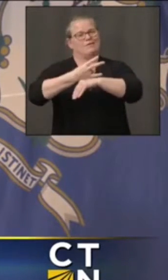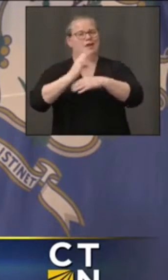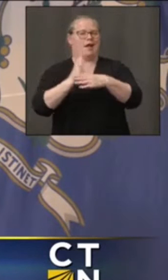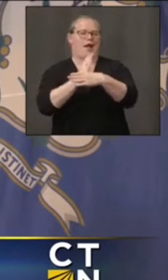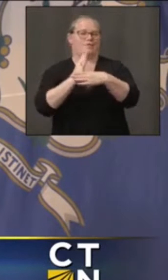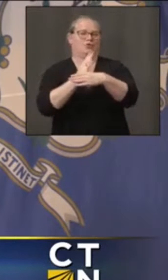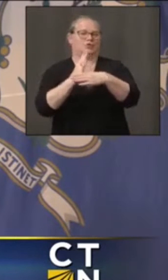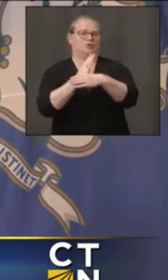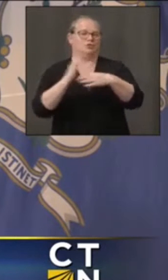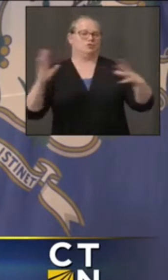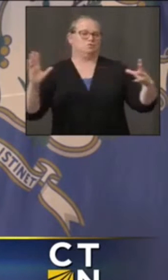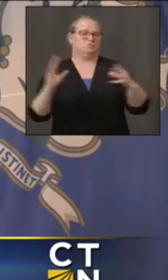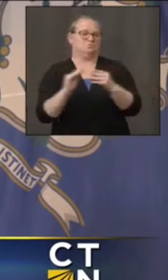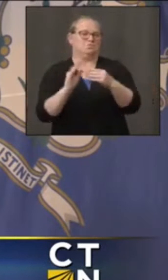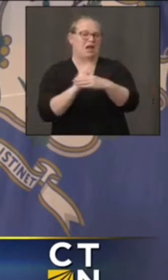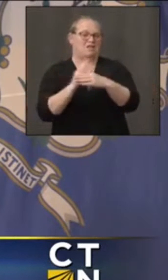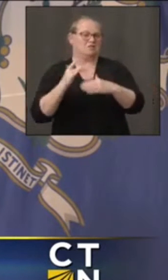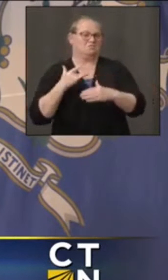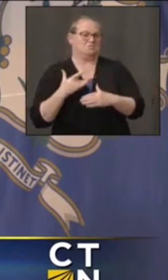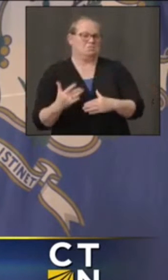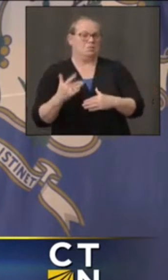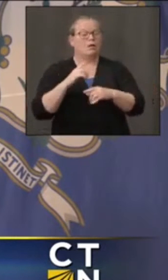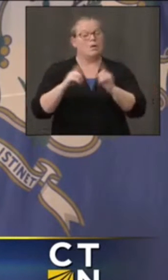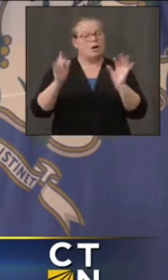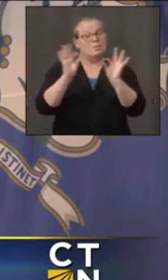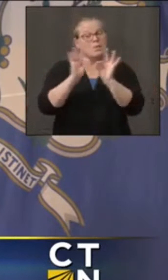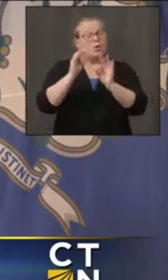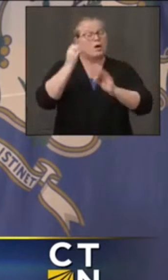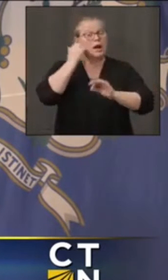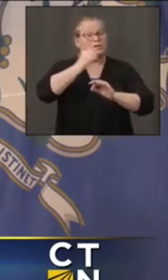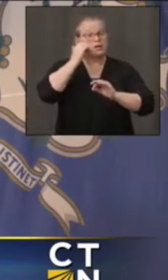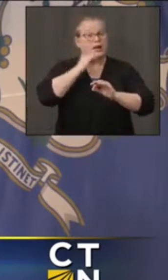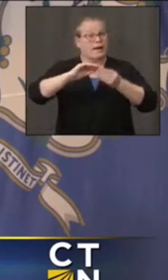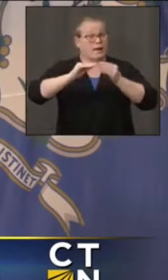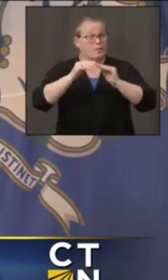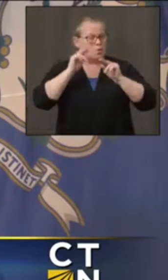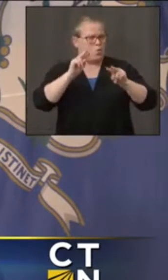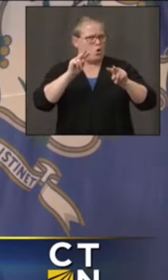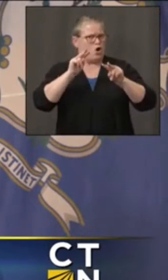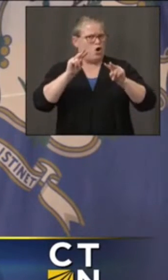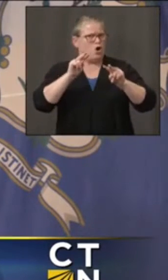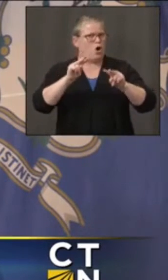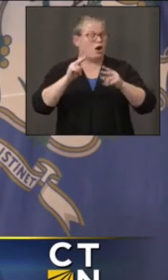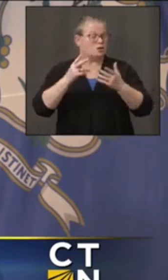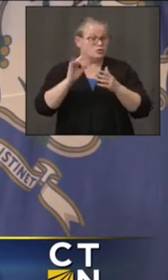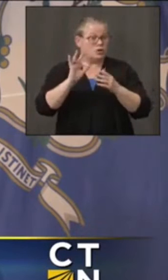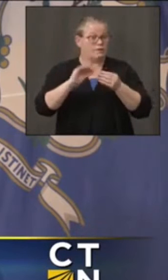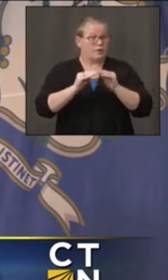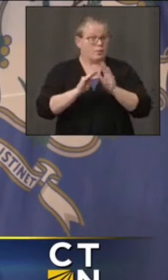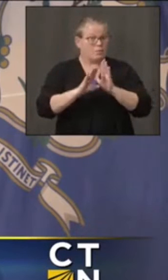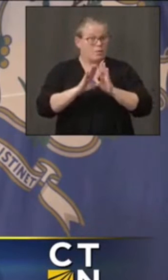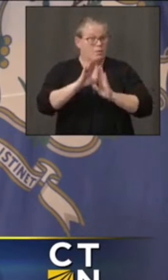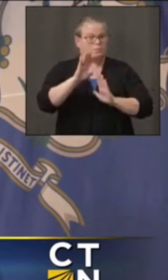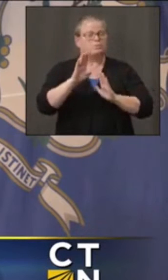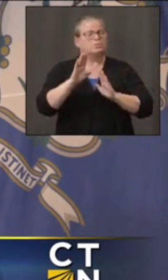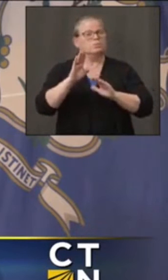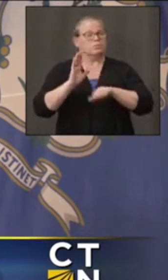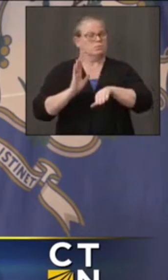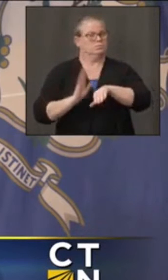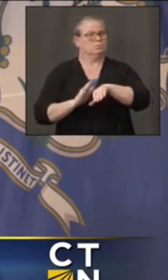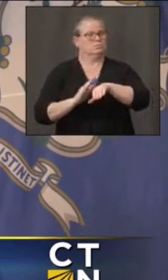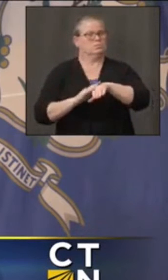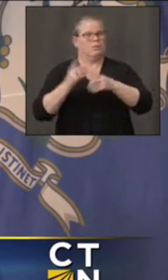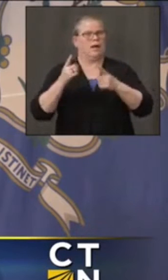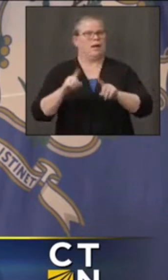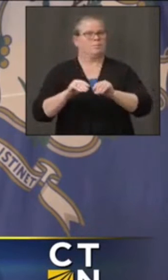numbers are important to watch and can be indicative of trends happening. How much is